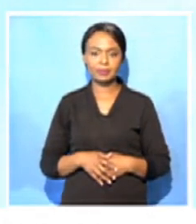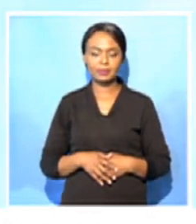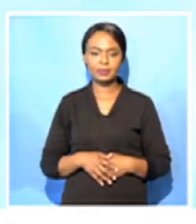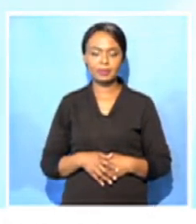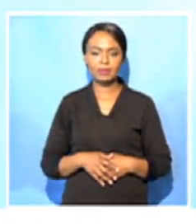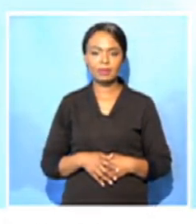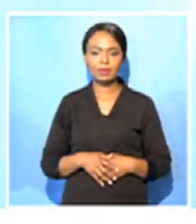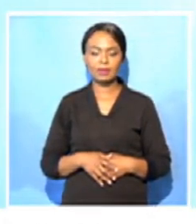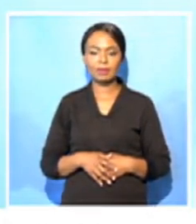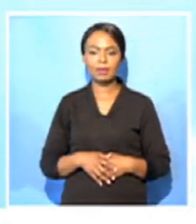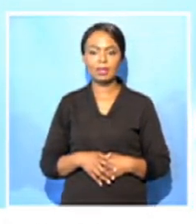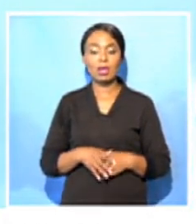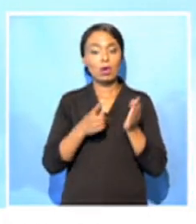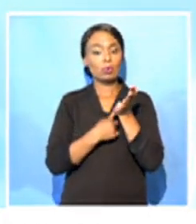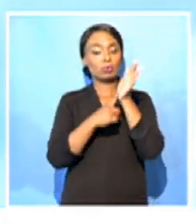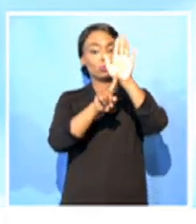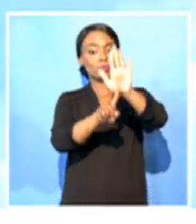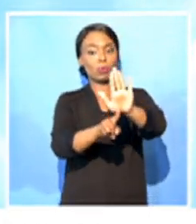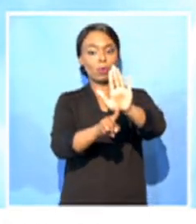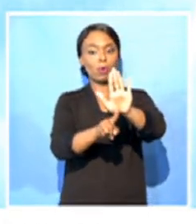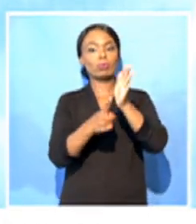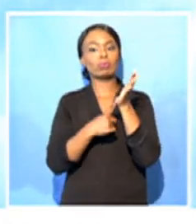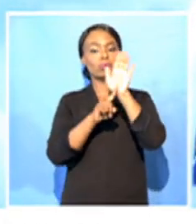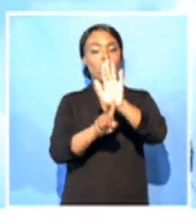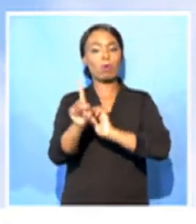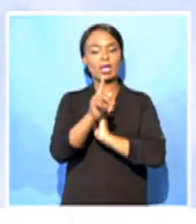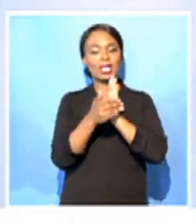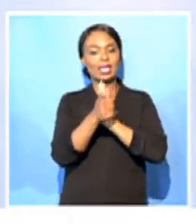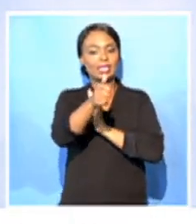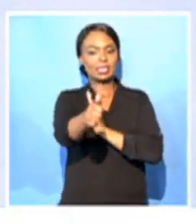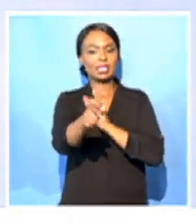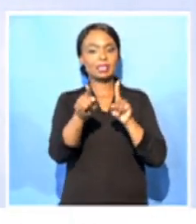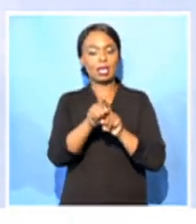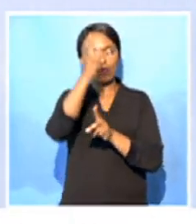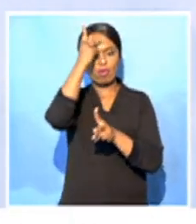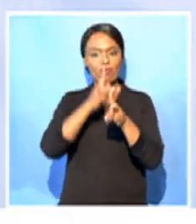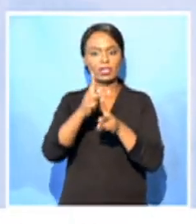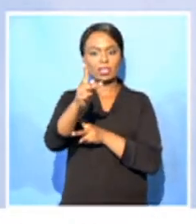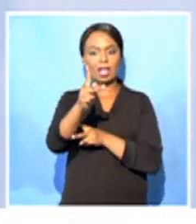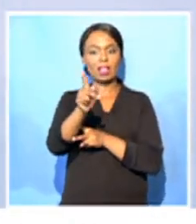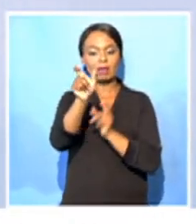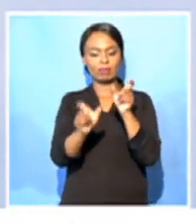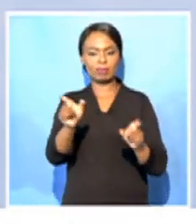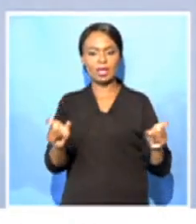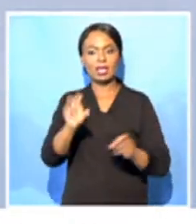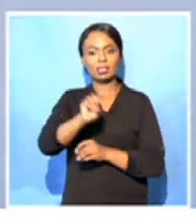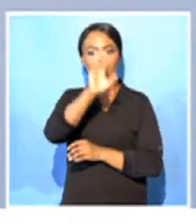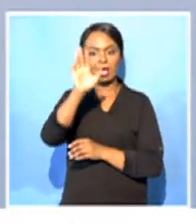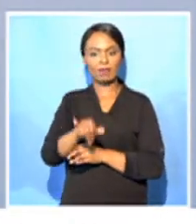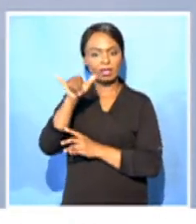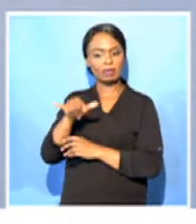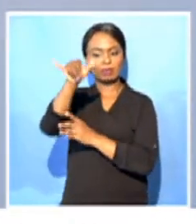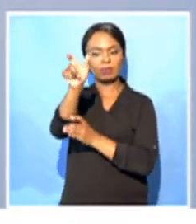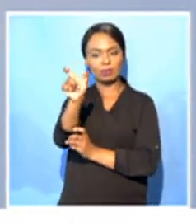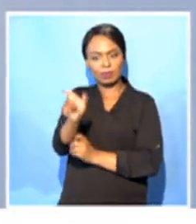The upcoming display will briefly showcase the skills and professionalism of the South African Air Force